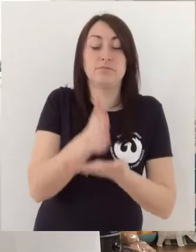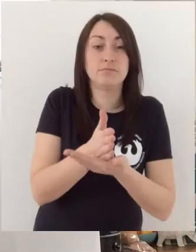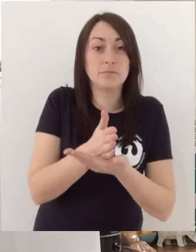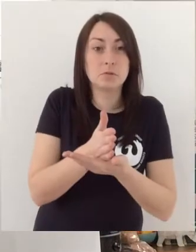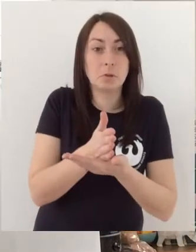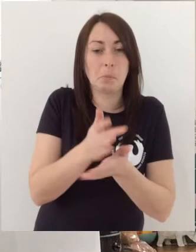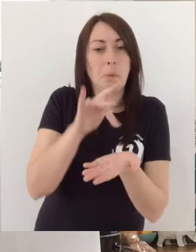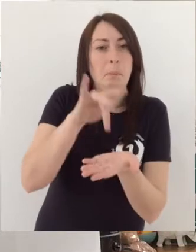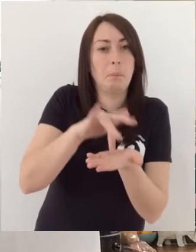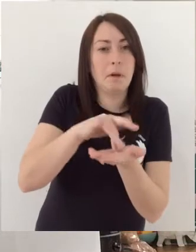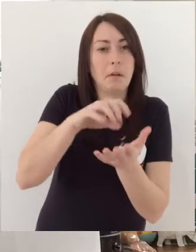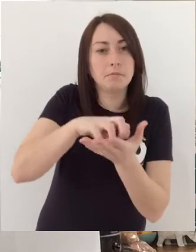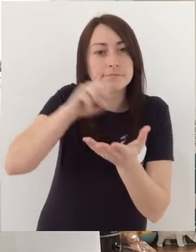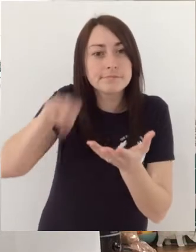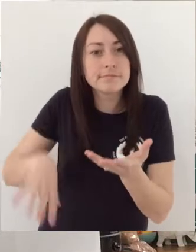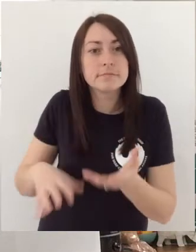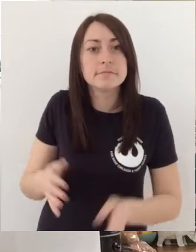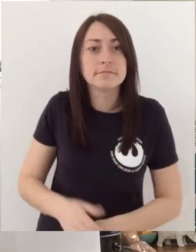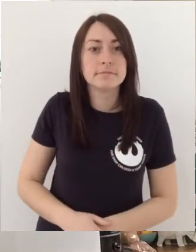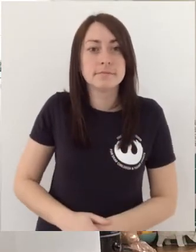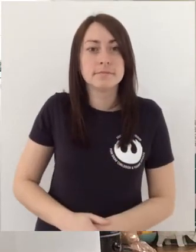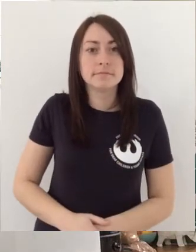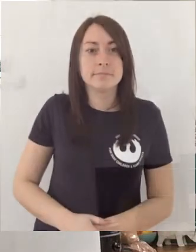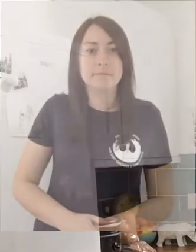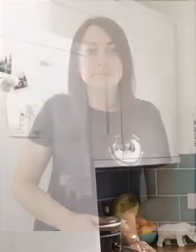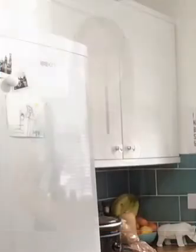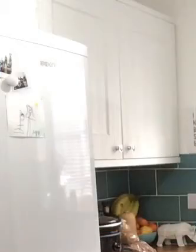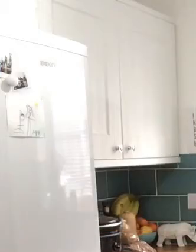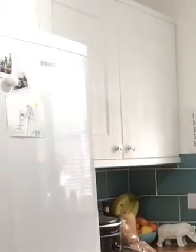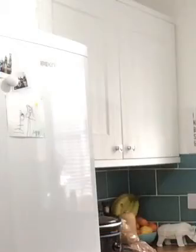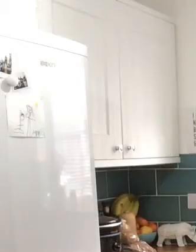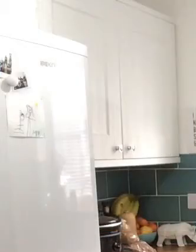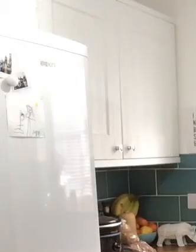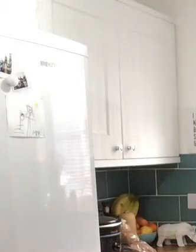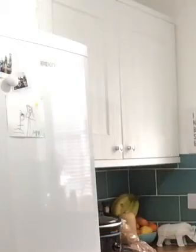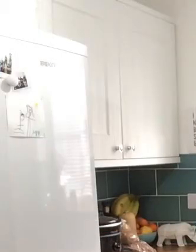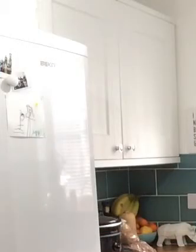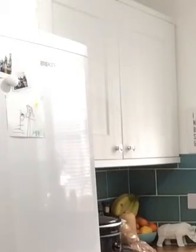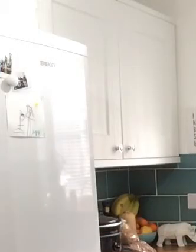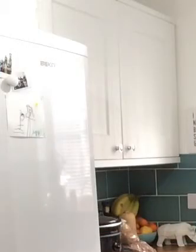I'm just going to chop it and take any of the middle out.